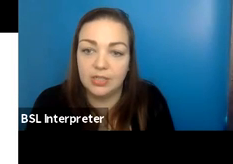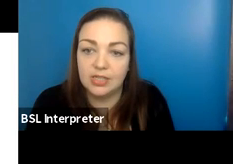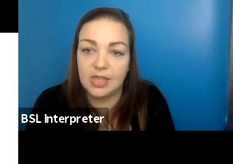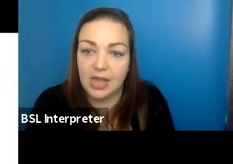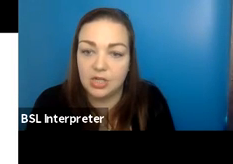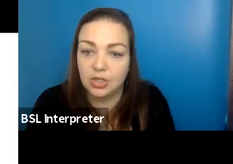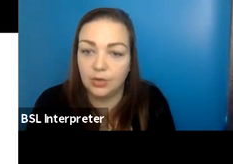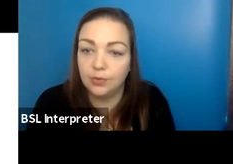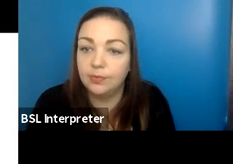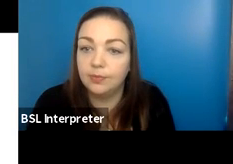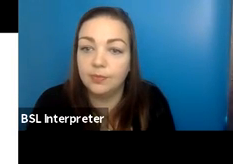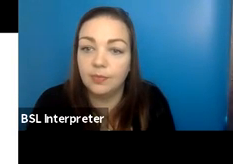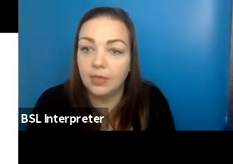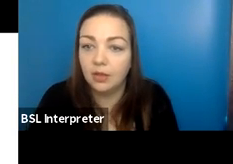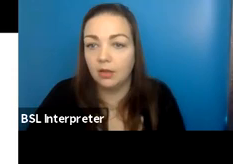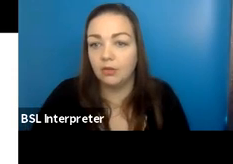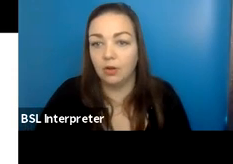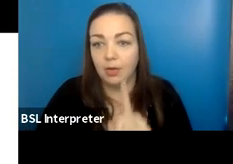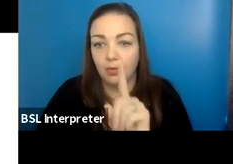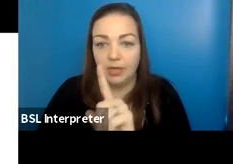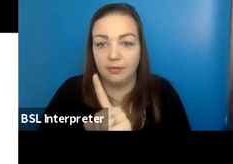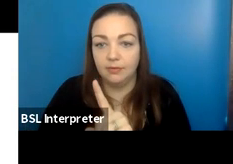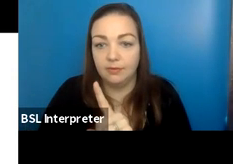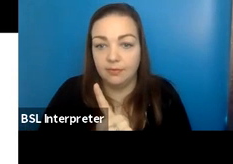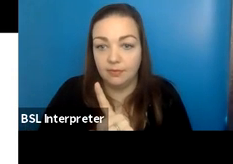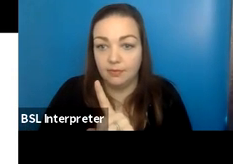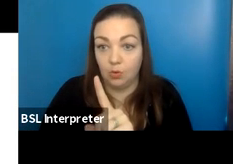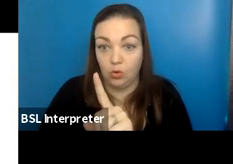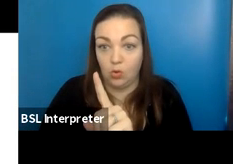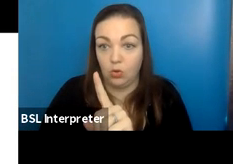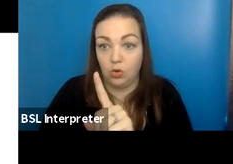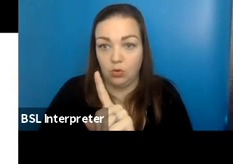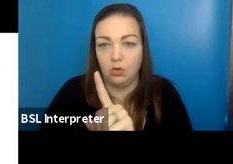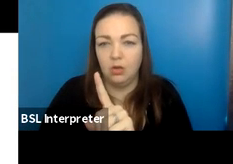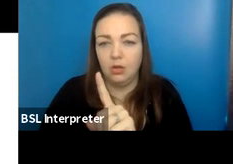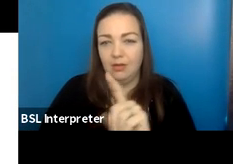accessible presence there too. Sorry, bear with me.